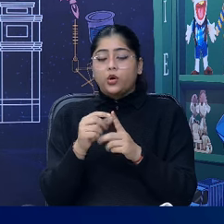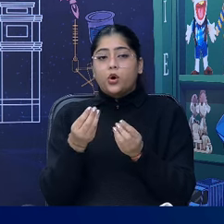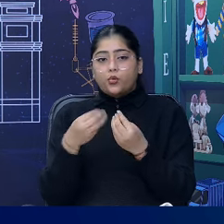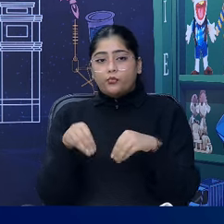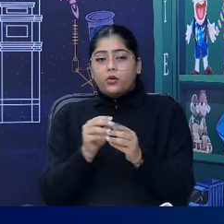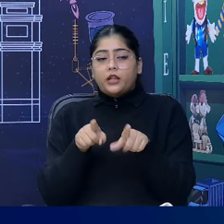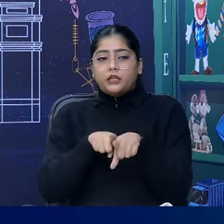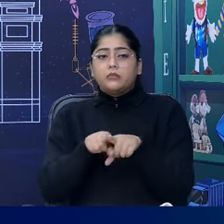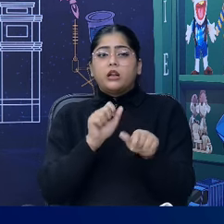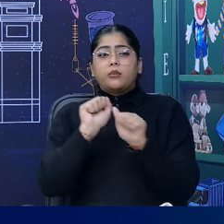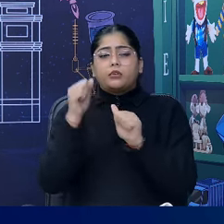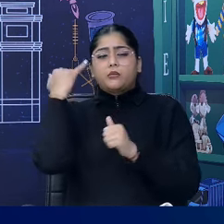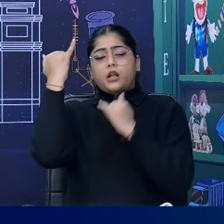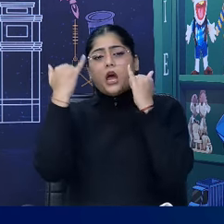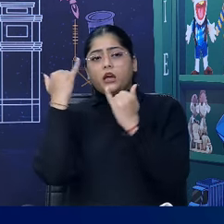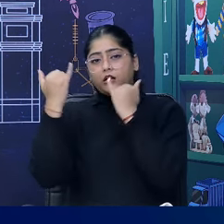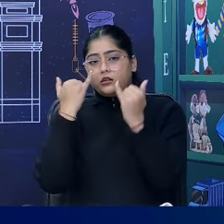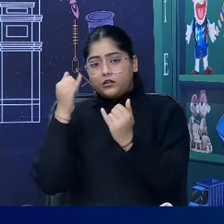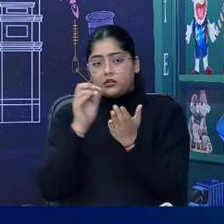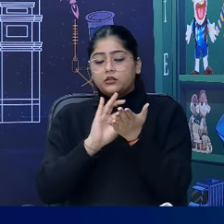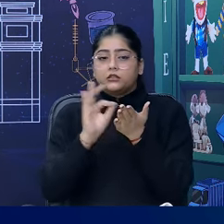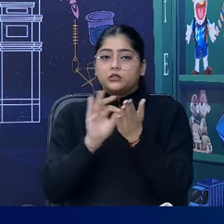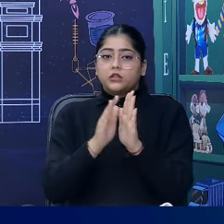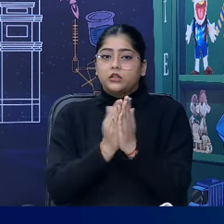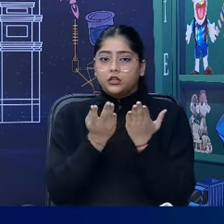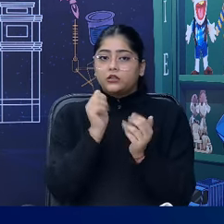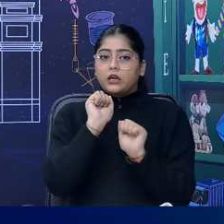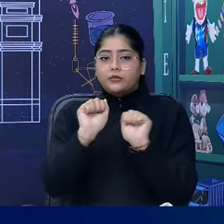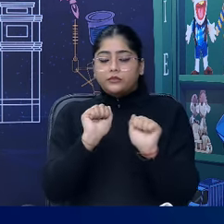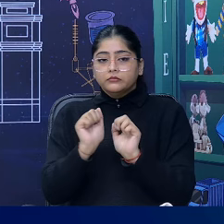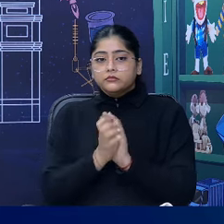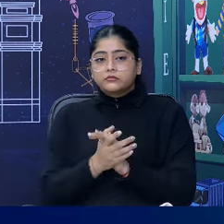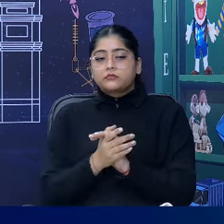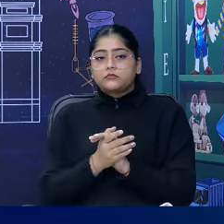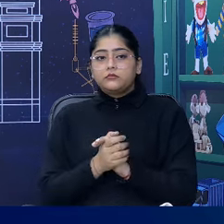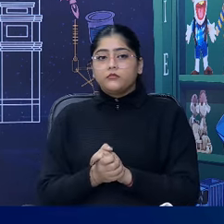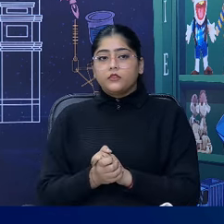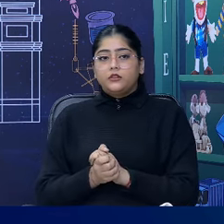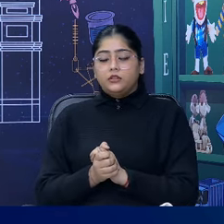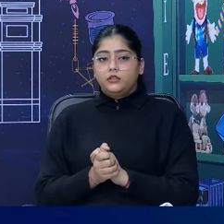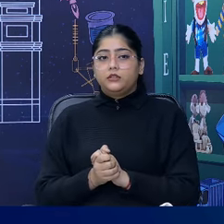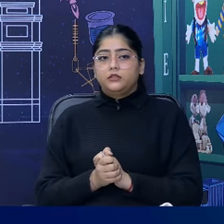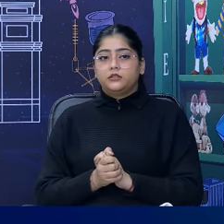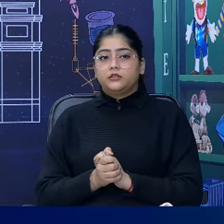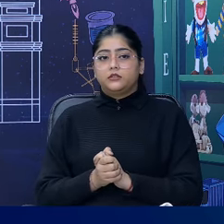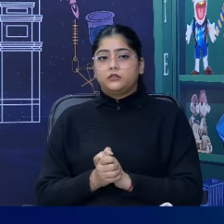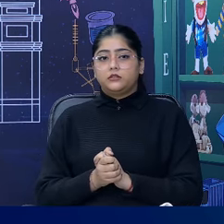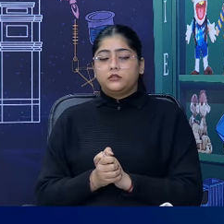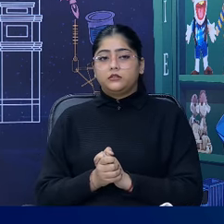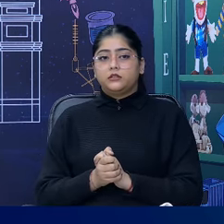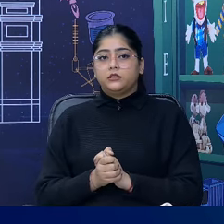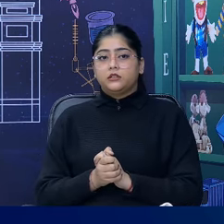of infinite sets in your notebook before we move towards the next type.